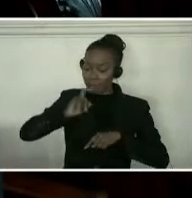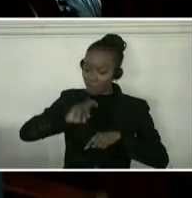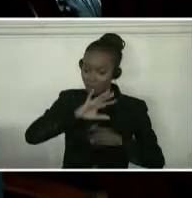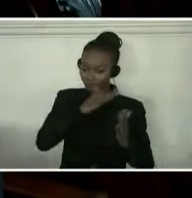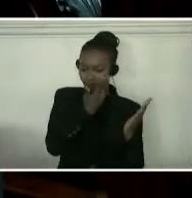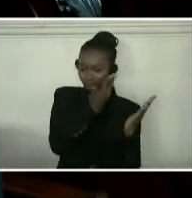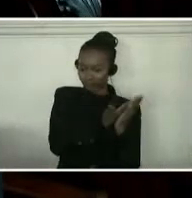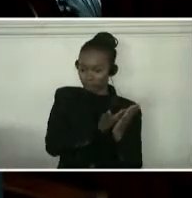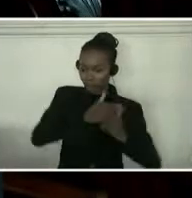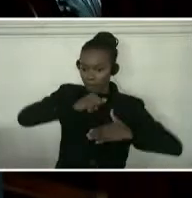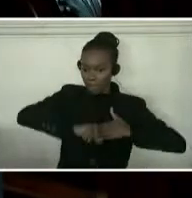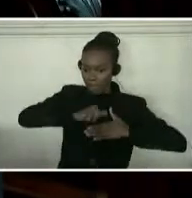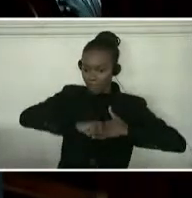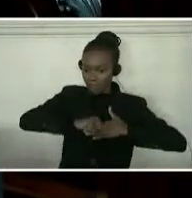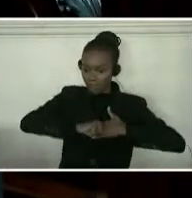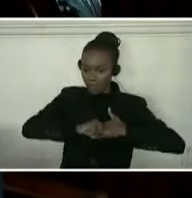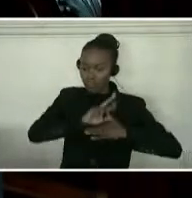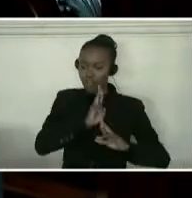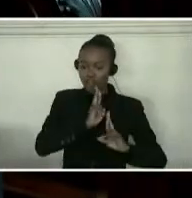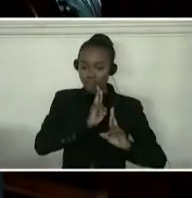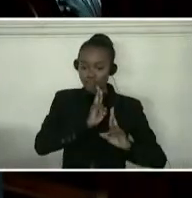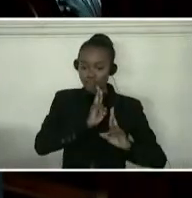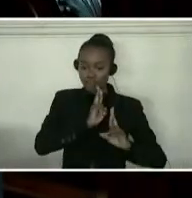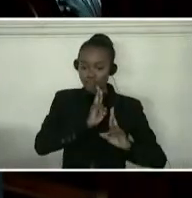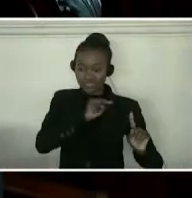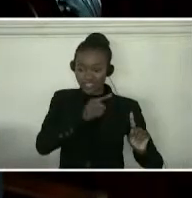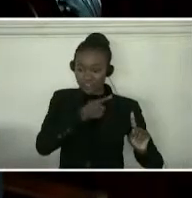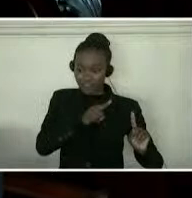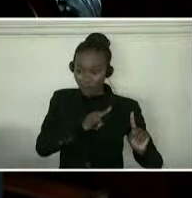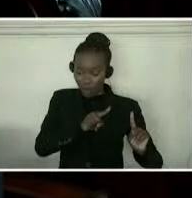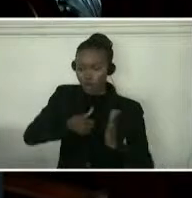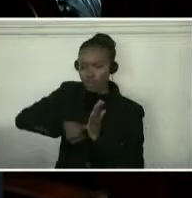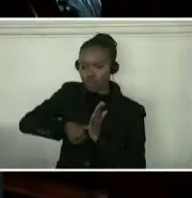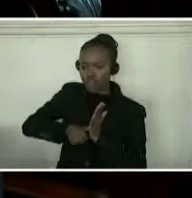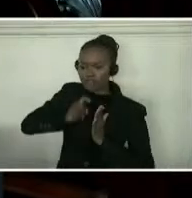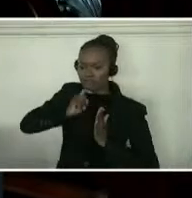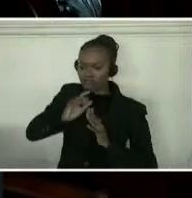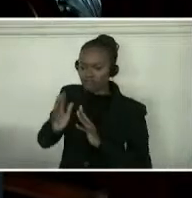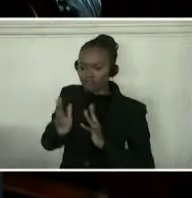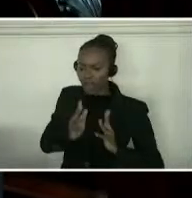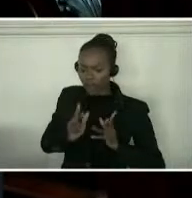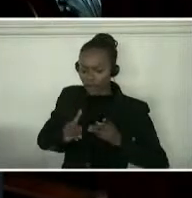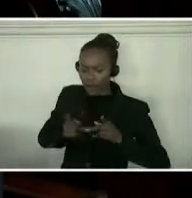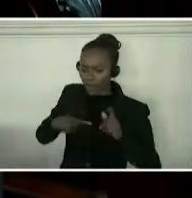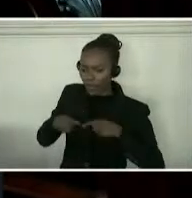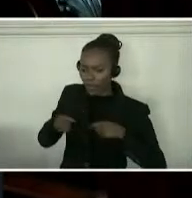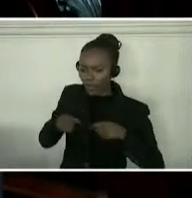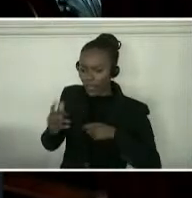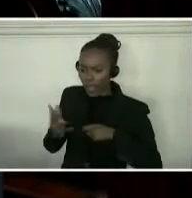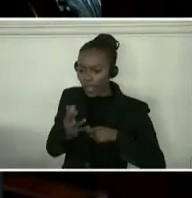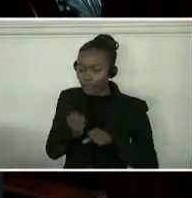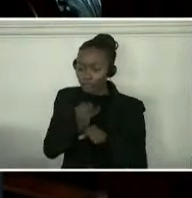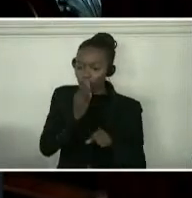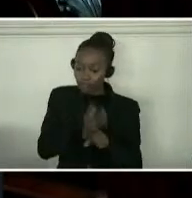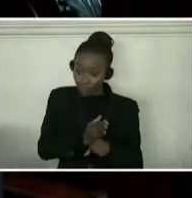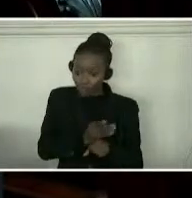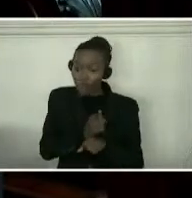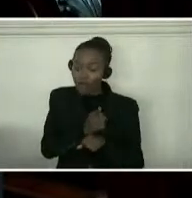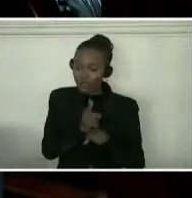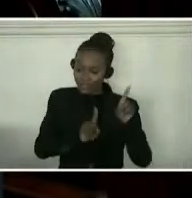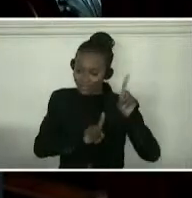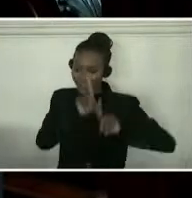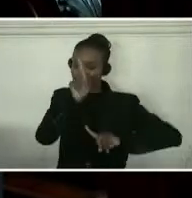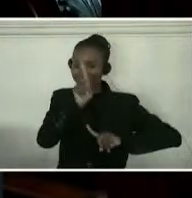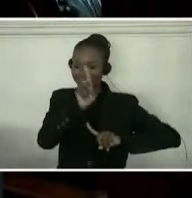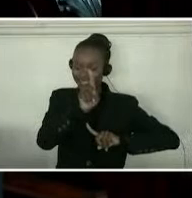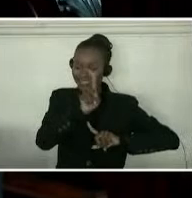department regarding the utilization of the grant to all such things necessary to ensure the successful